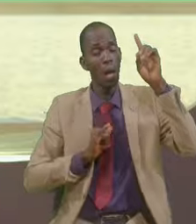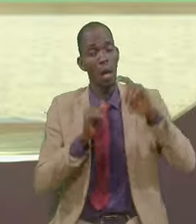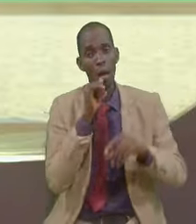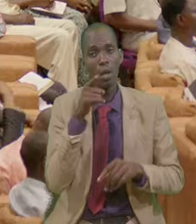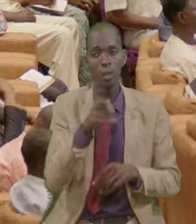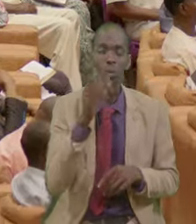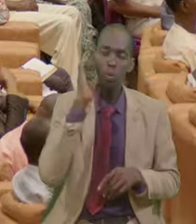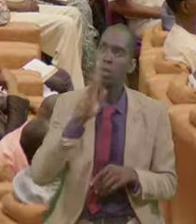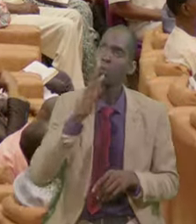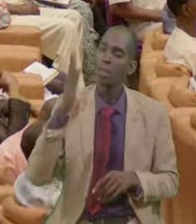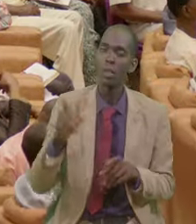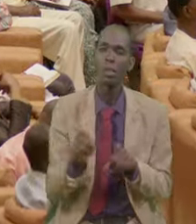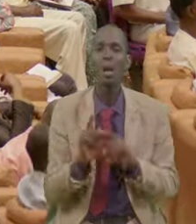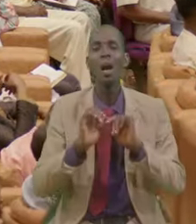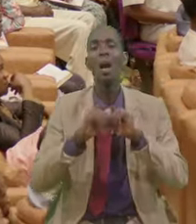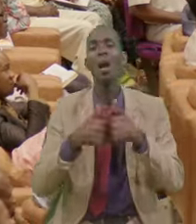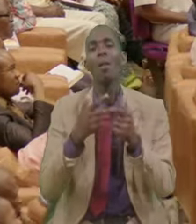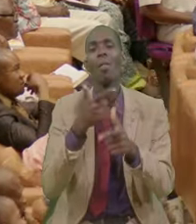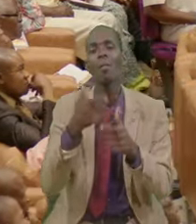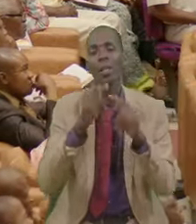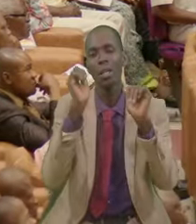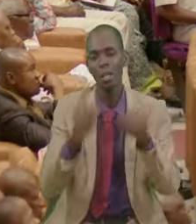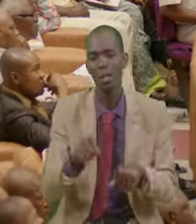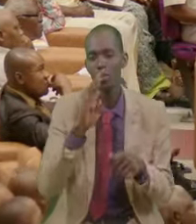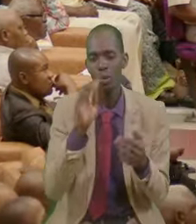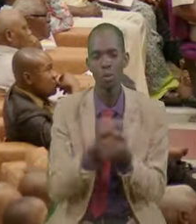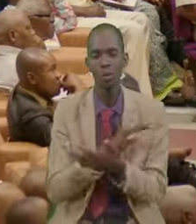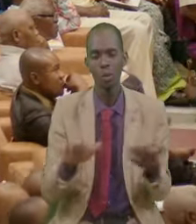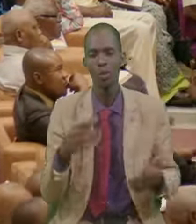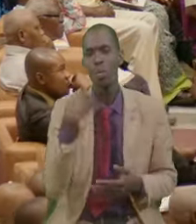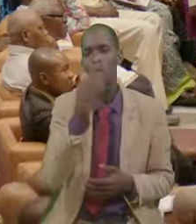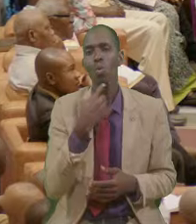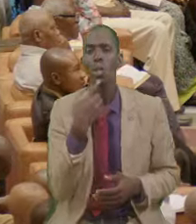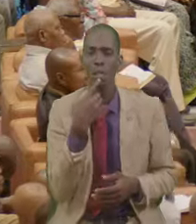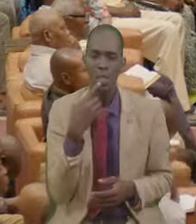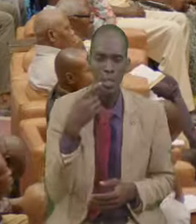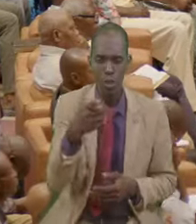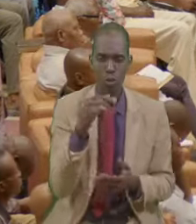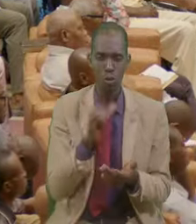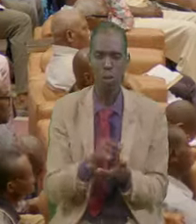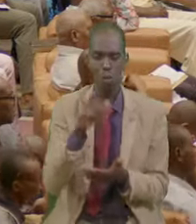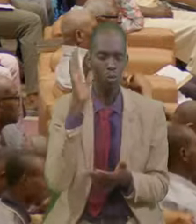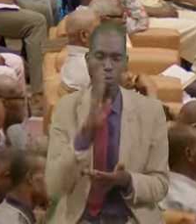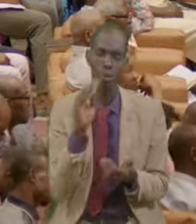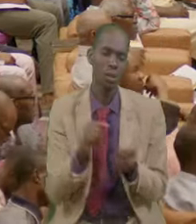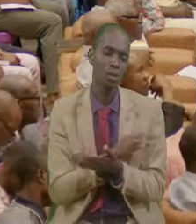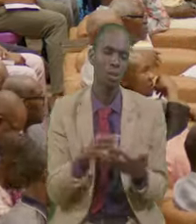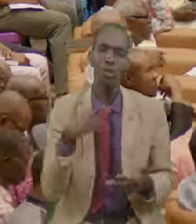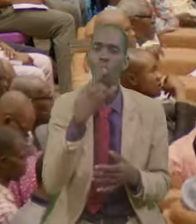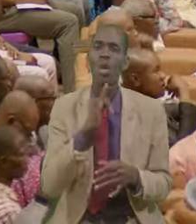be also. How can you perish? Who is telling you a lie that you will perish? Who is deceiving